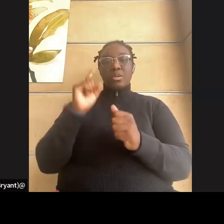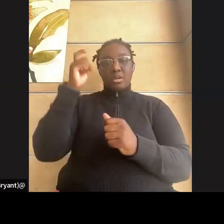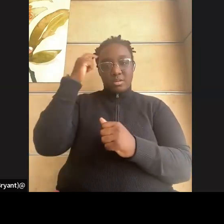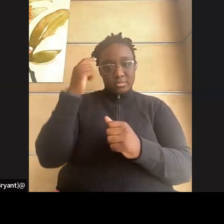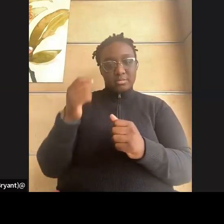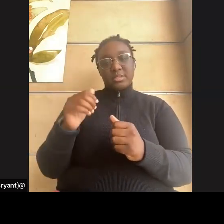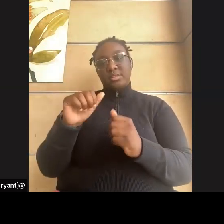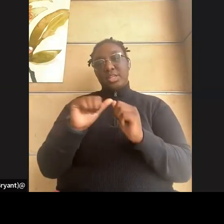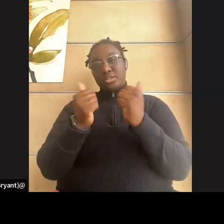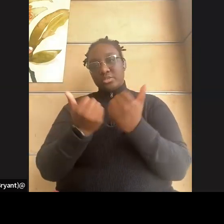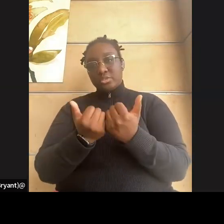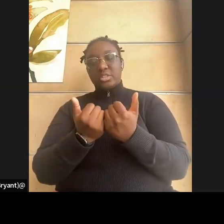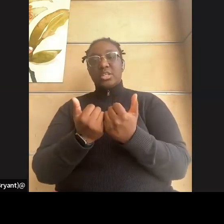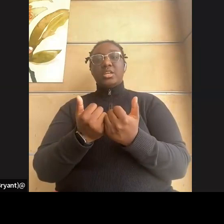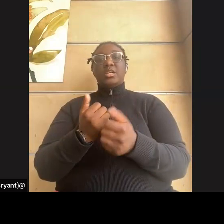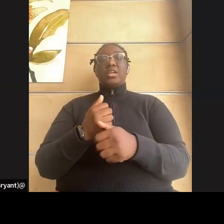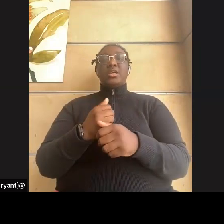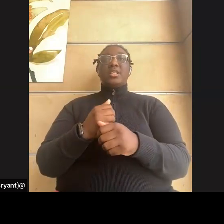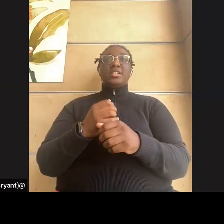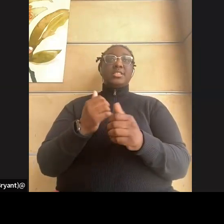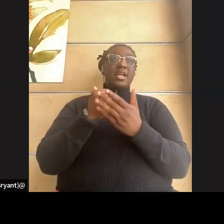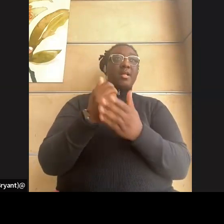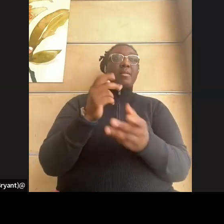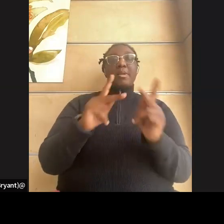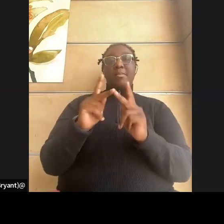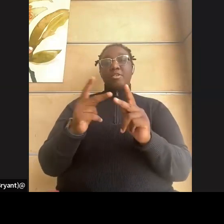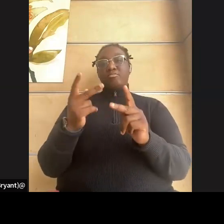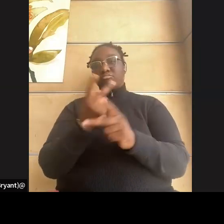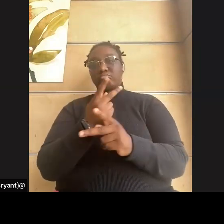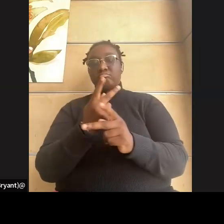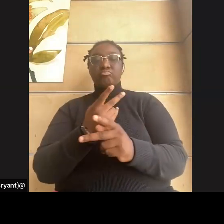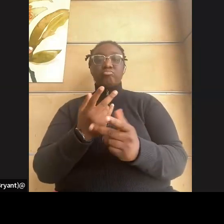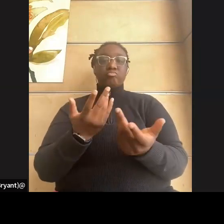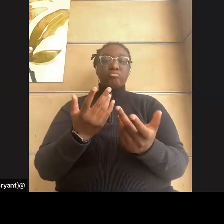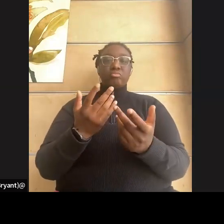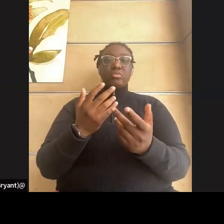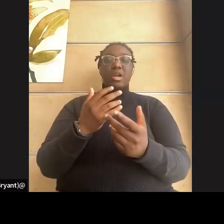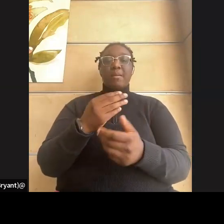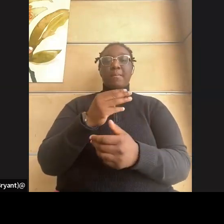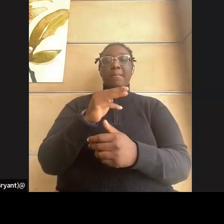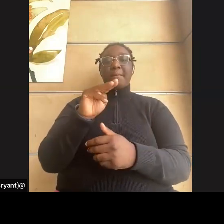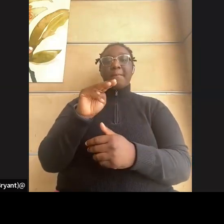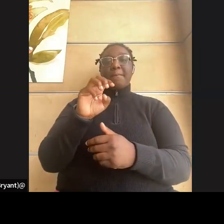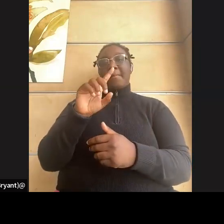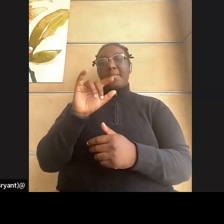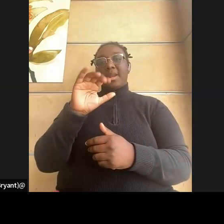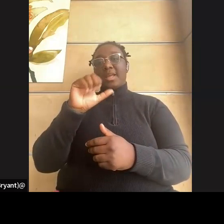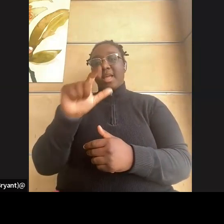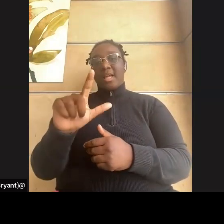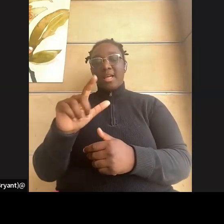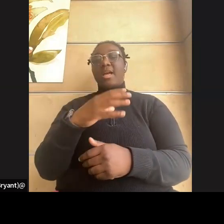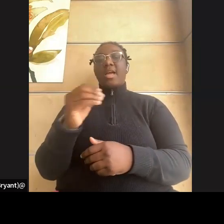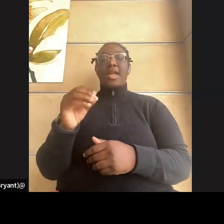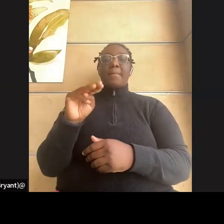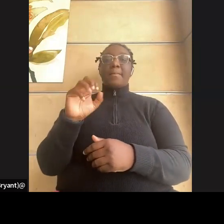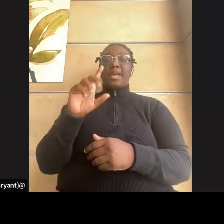navigate subsidized health insurance coverage, so Medi-Cal, Covered California, Medicare, and local programs. And we work with our